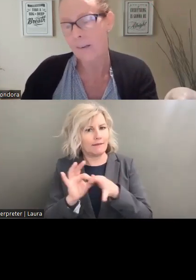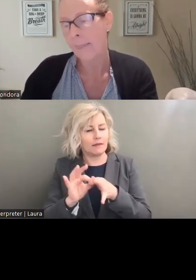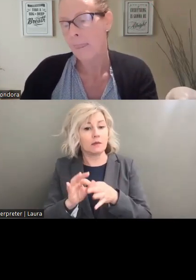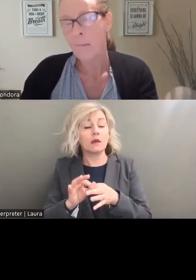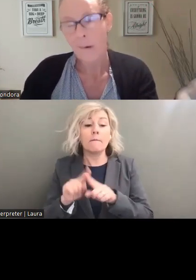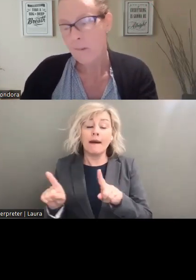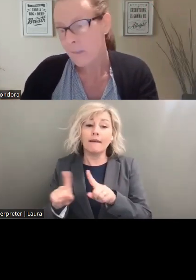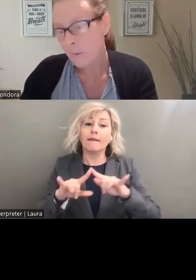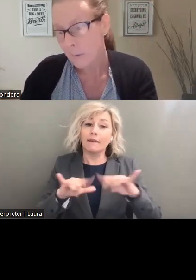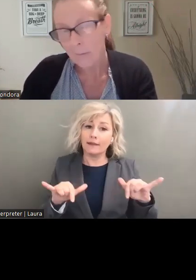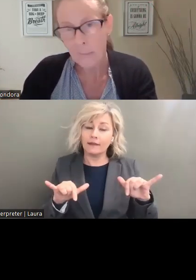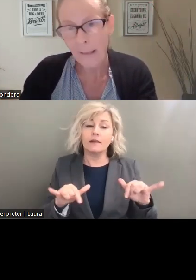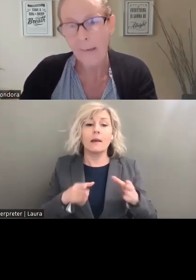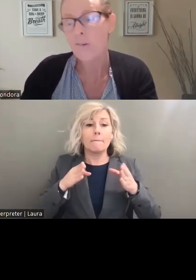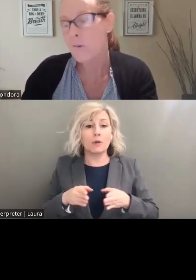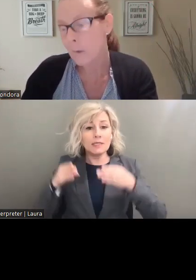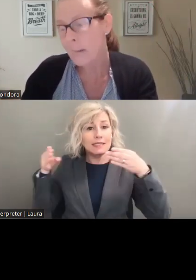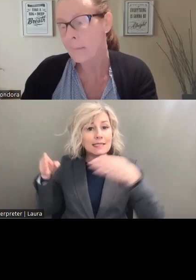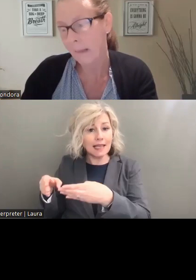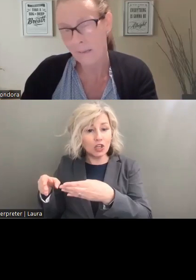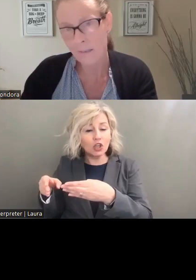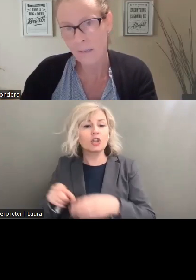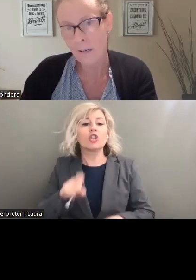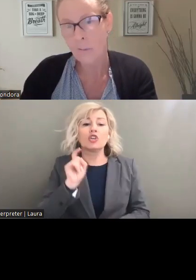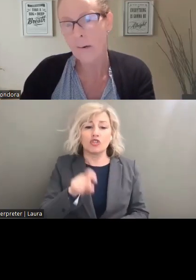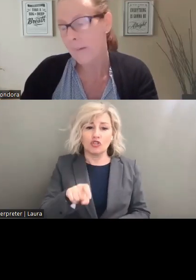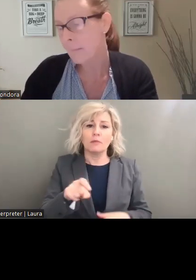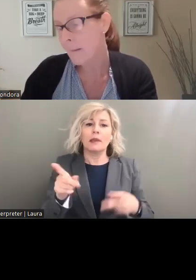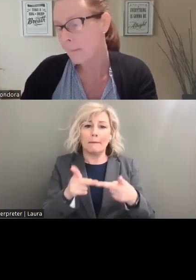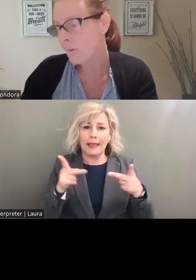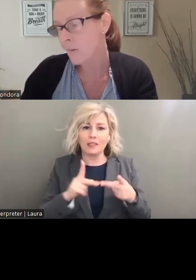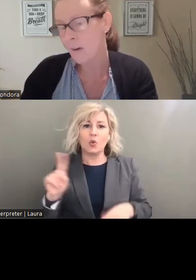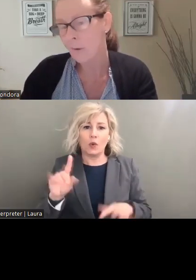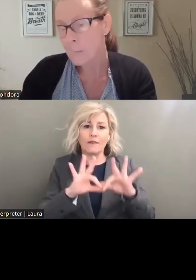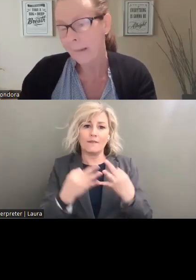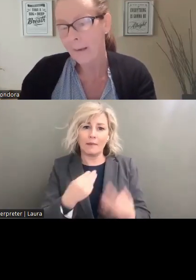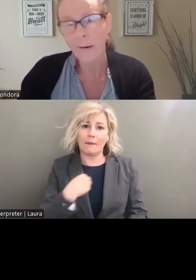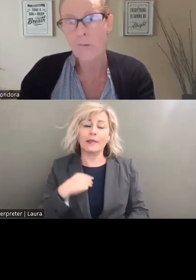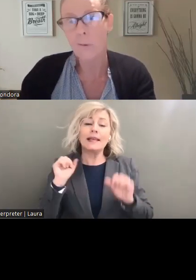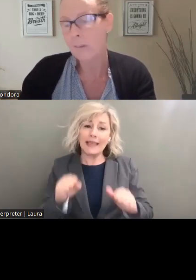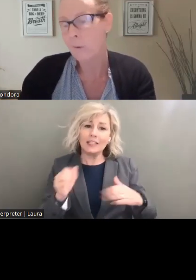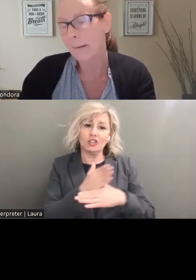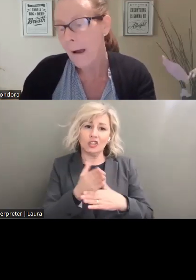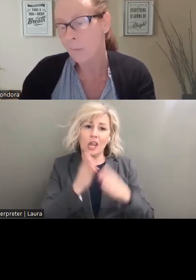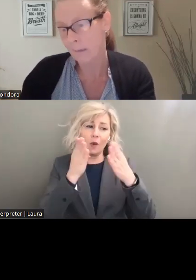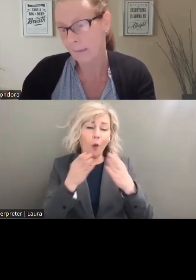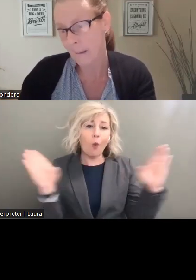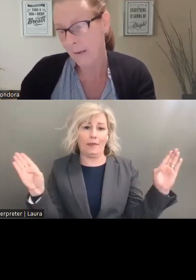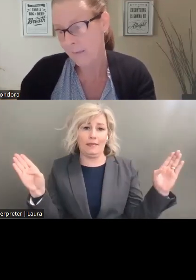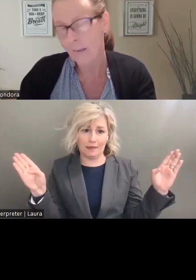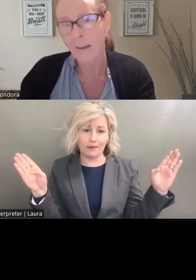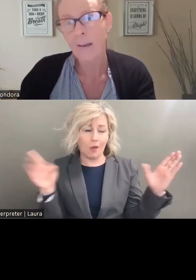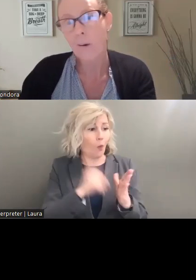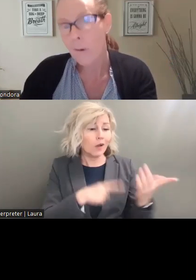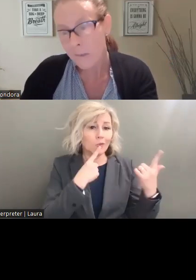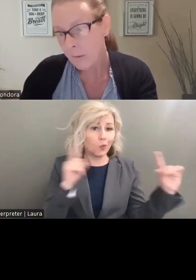hand, person-centered recovery planning should be a place where family members can share openly what has worked or not worked in the